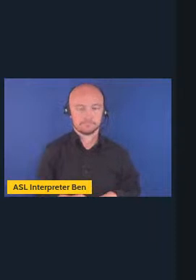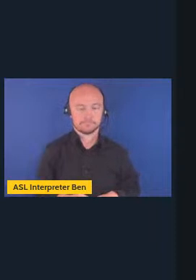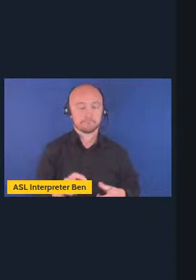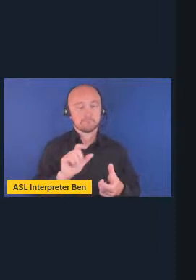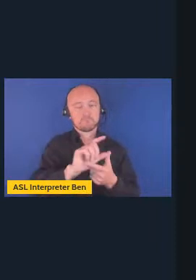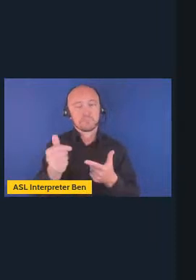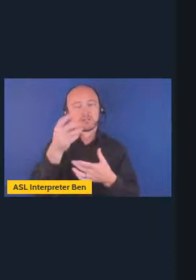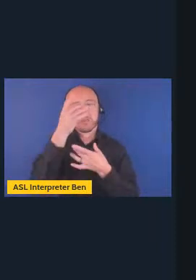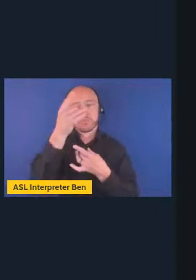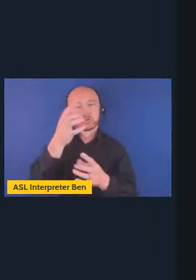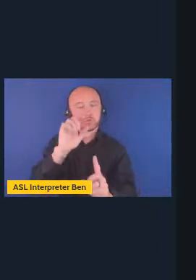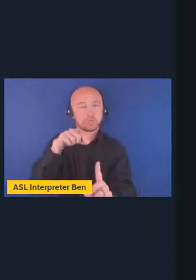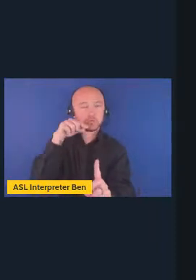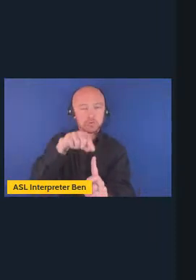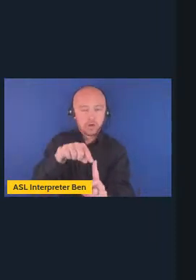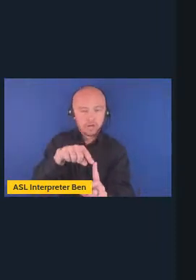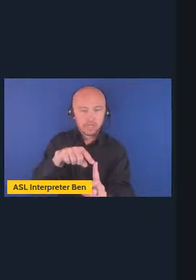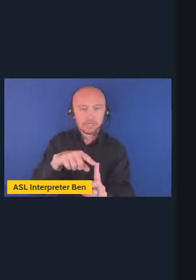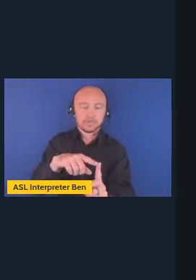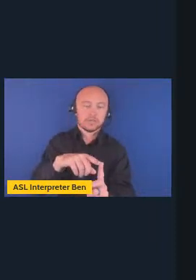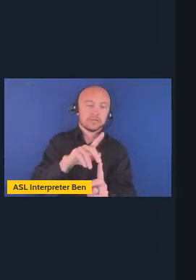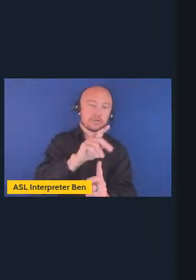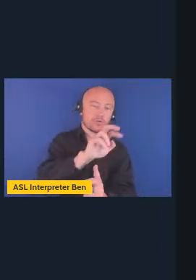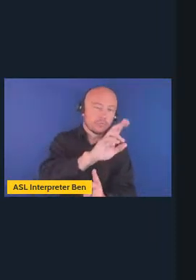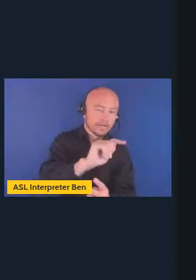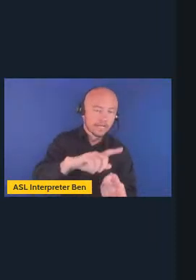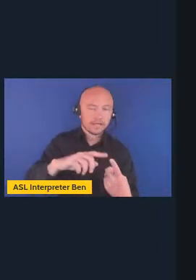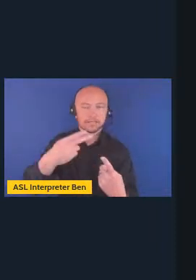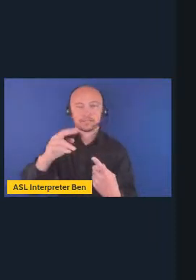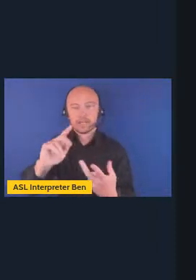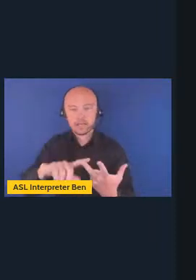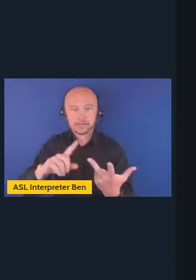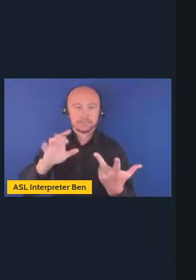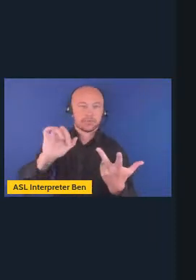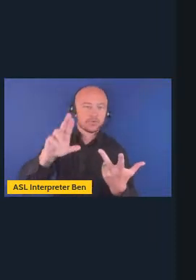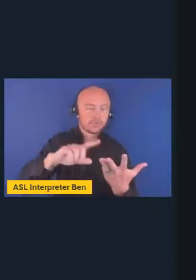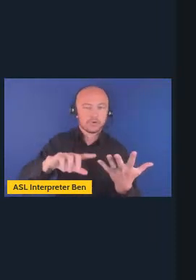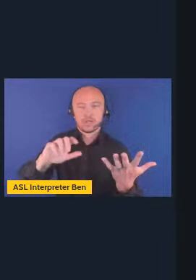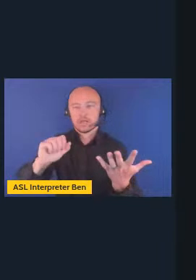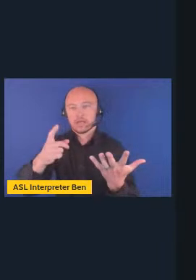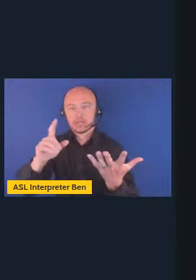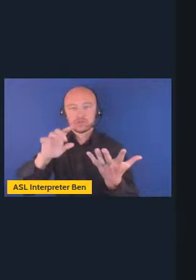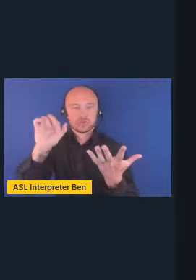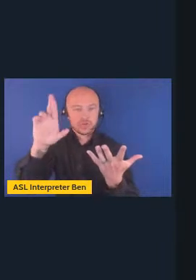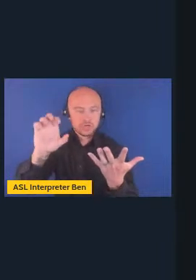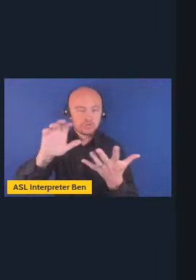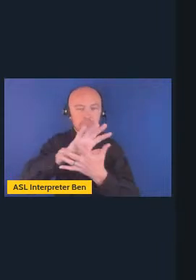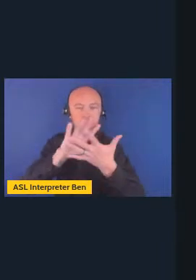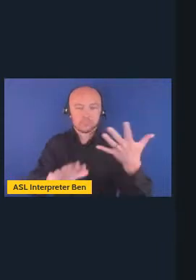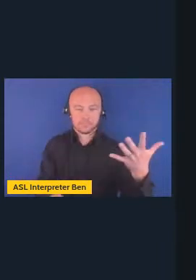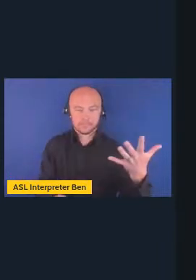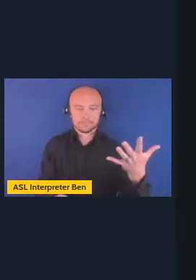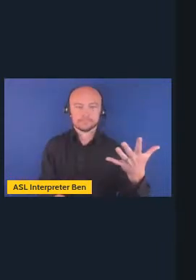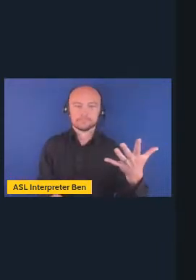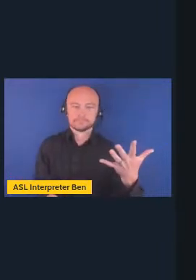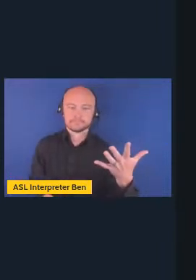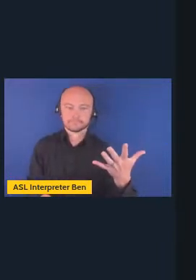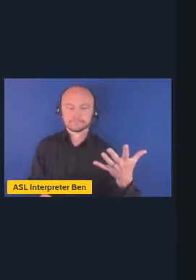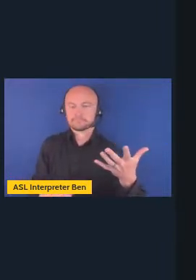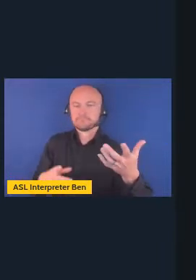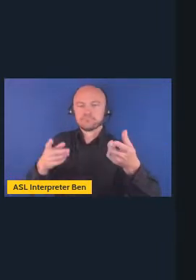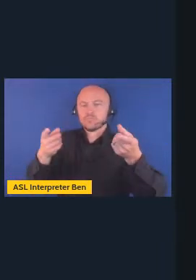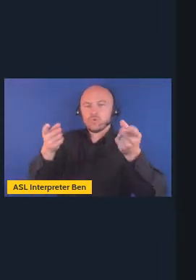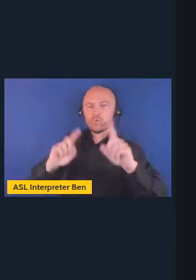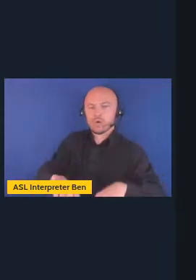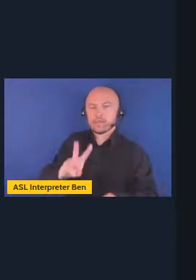interesting target besides Helm, Kubernetes, Google, and Azure is simulator. What happens when I do